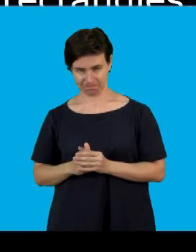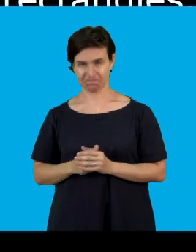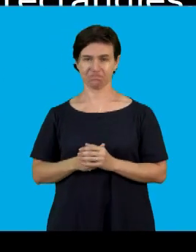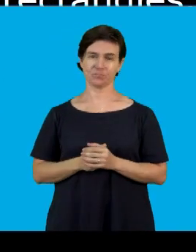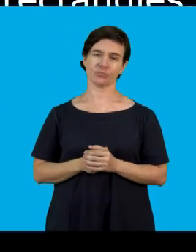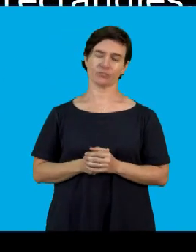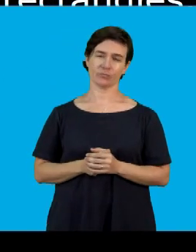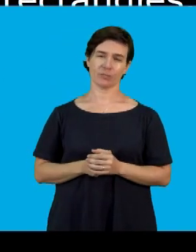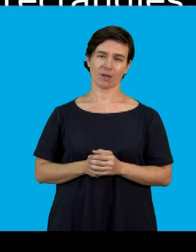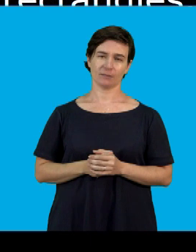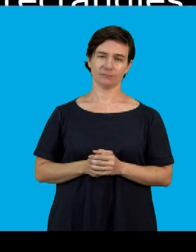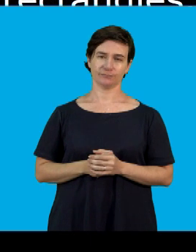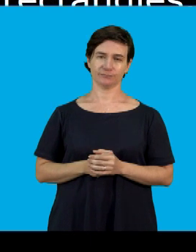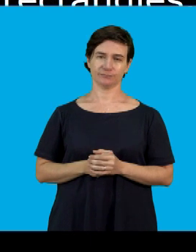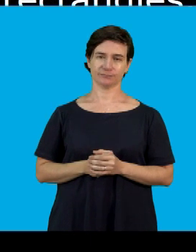It's